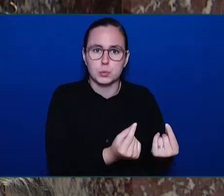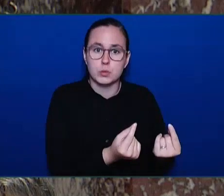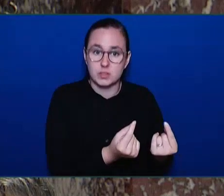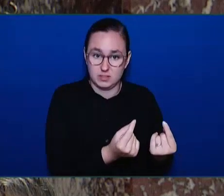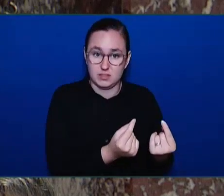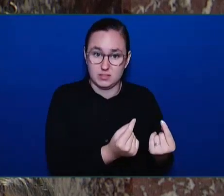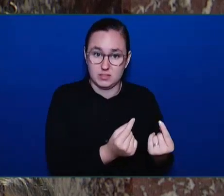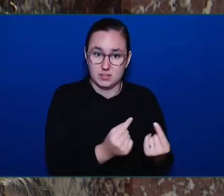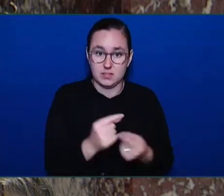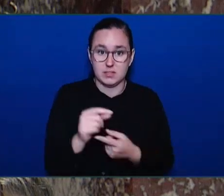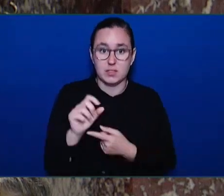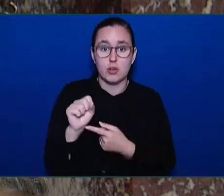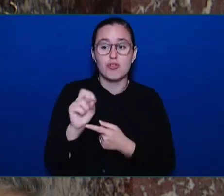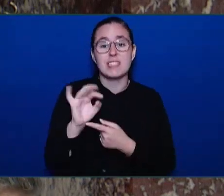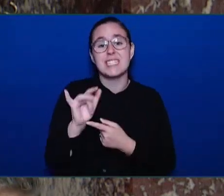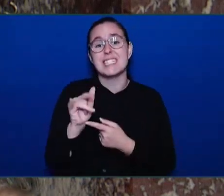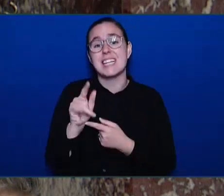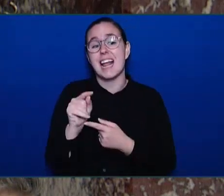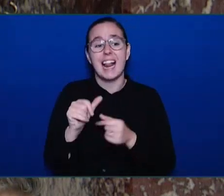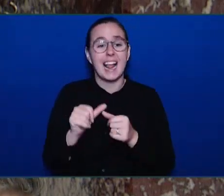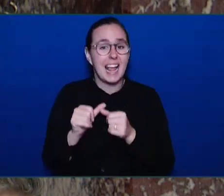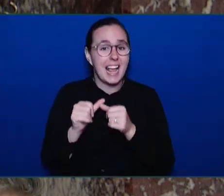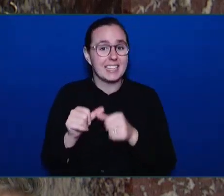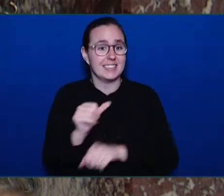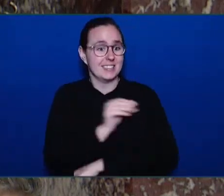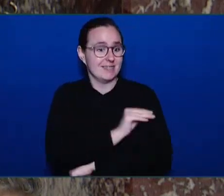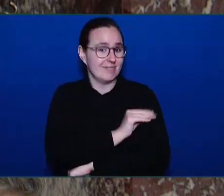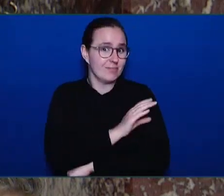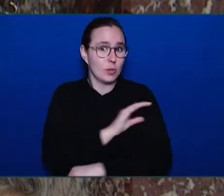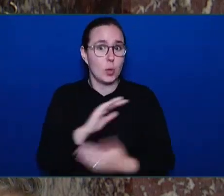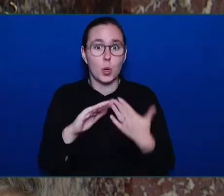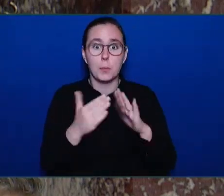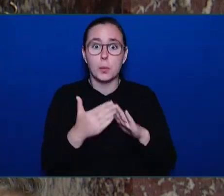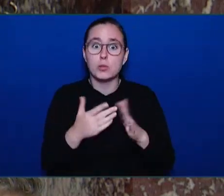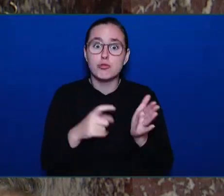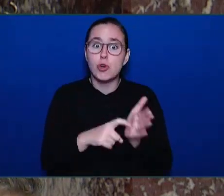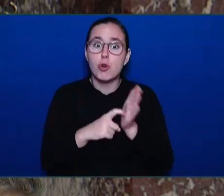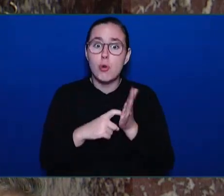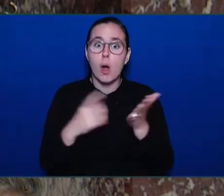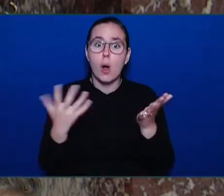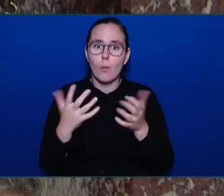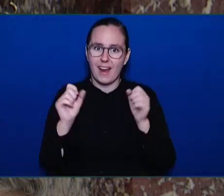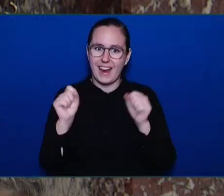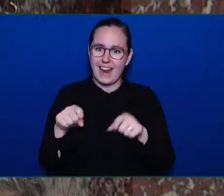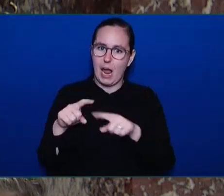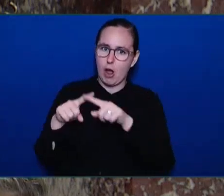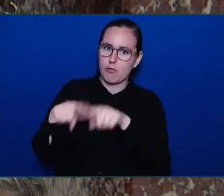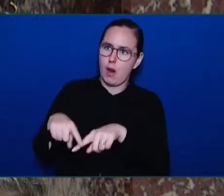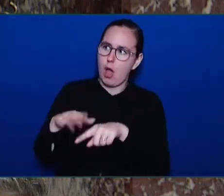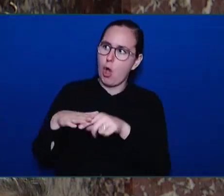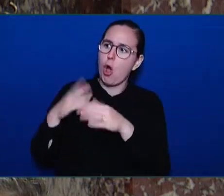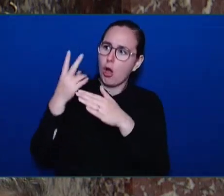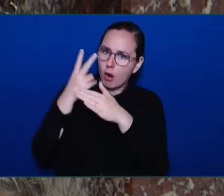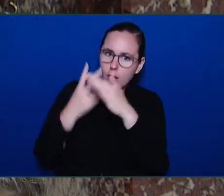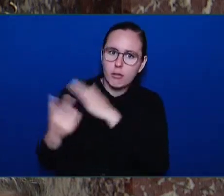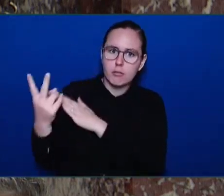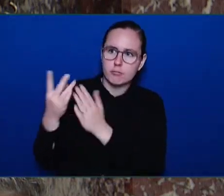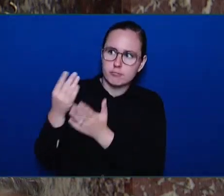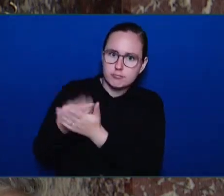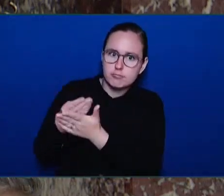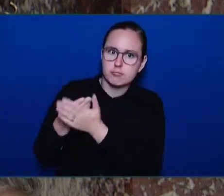require reliability in the government funding. They need to know how they're going to be able to plan. Unfortunately, according to the